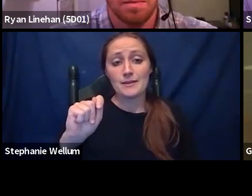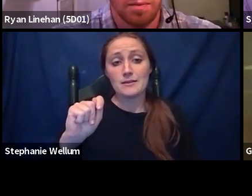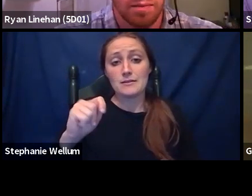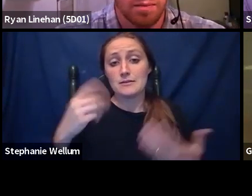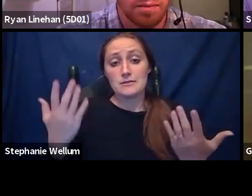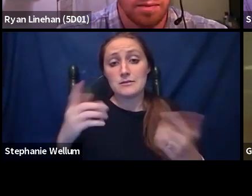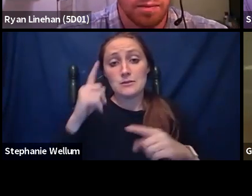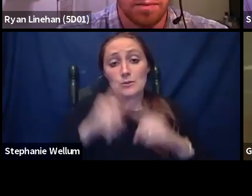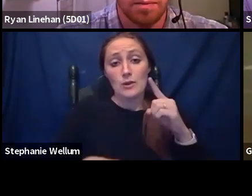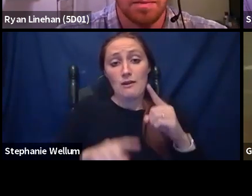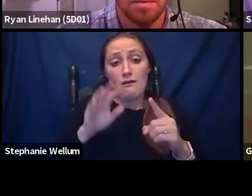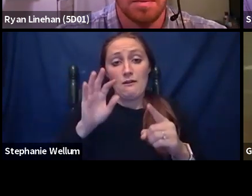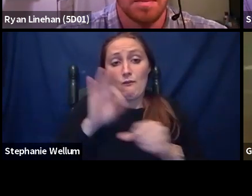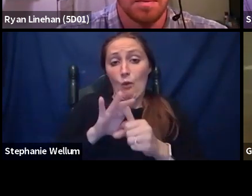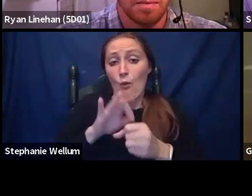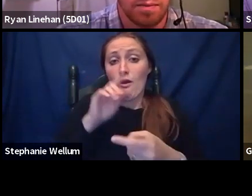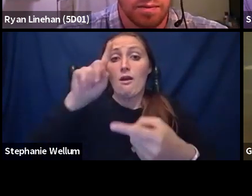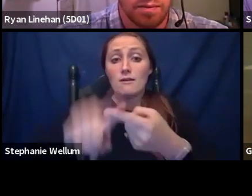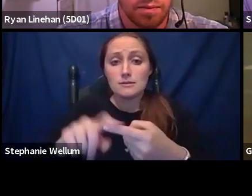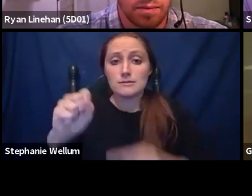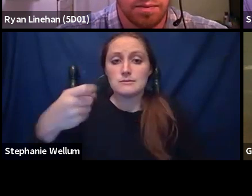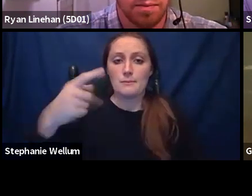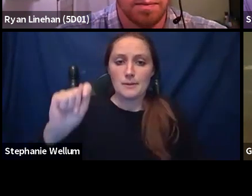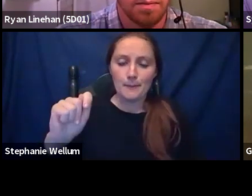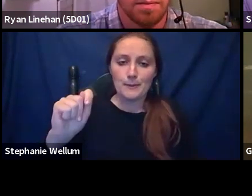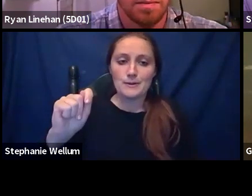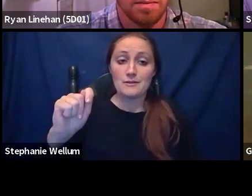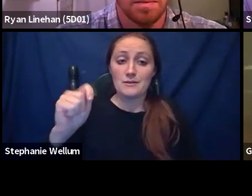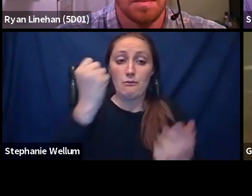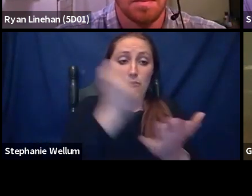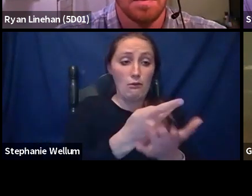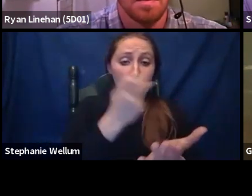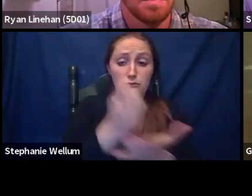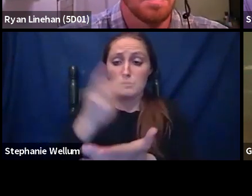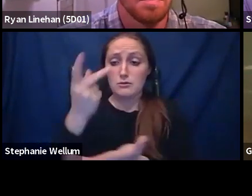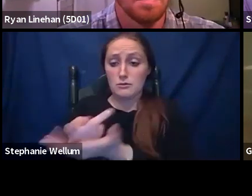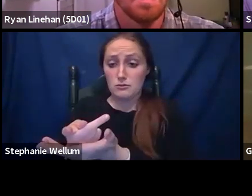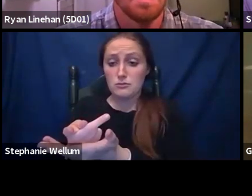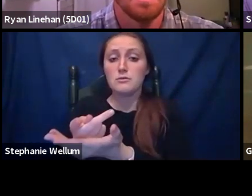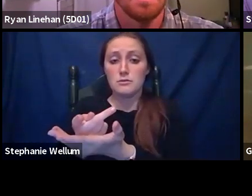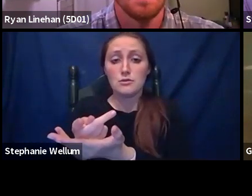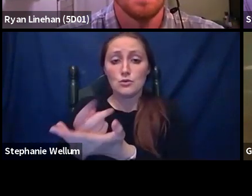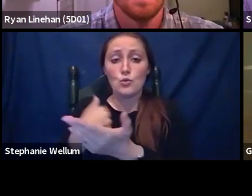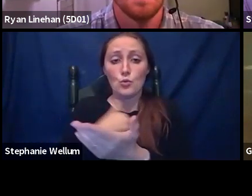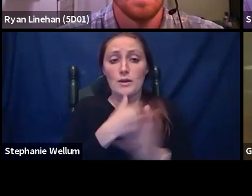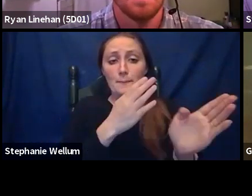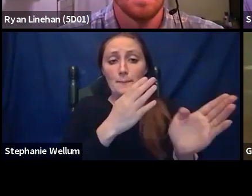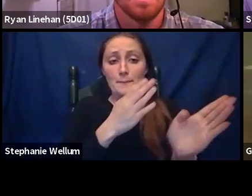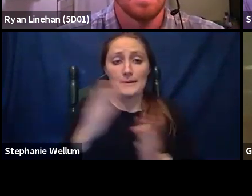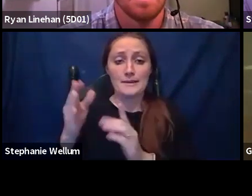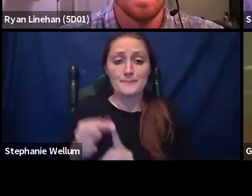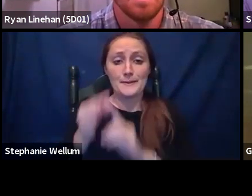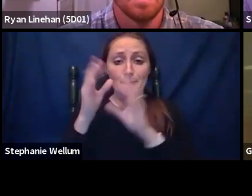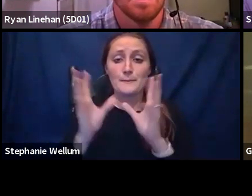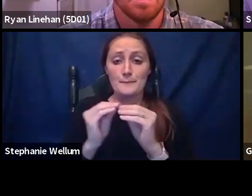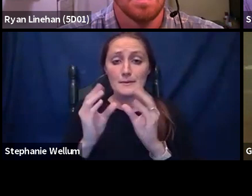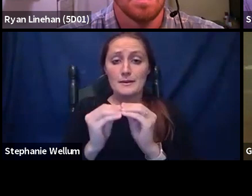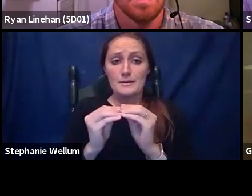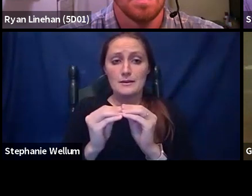vote on it in September. And then if everything is approved, since we're sort of planning a special meeting so far, we look like we're going to have another meeting